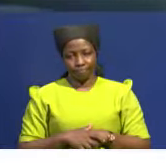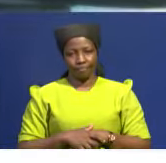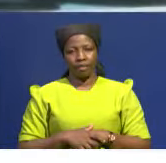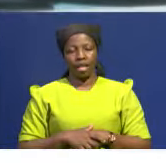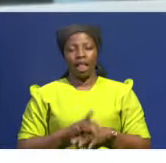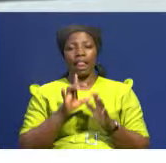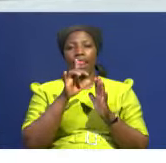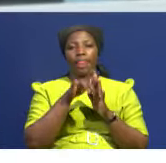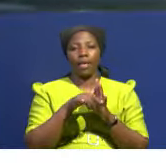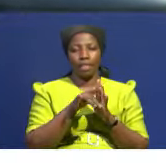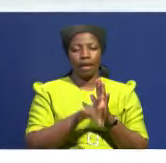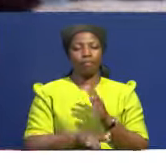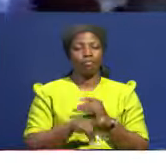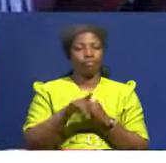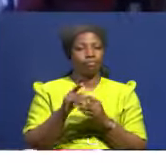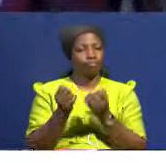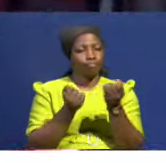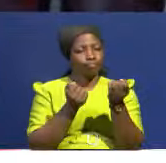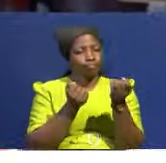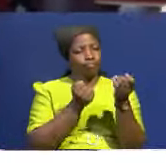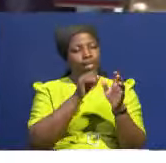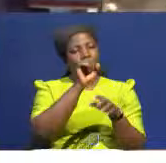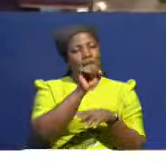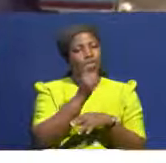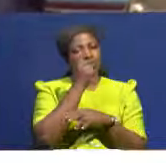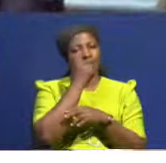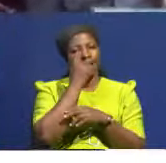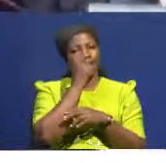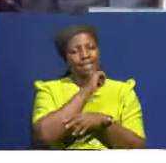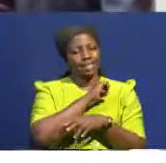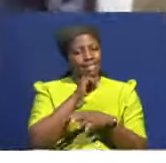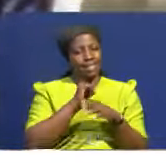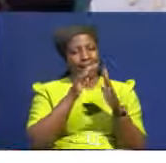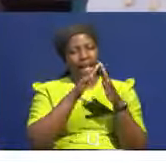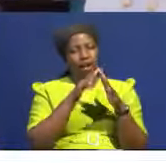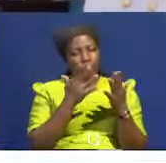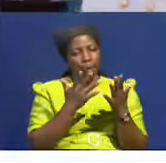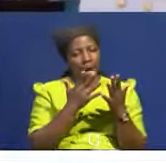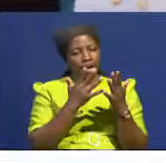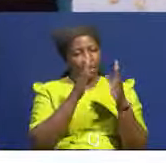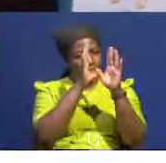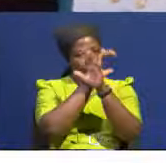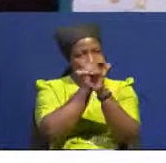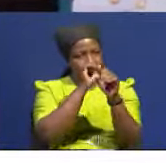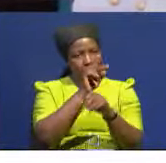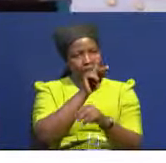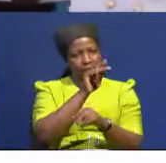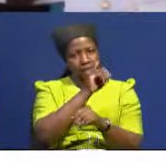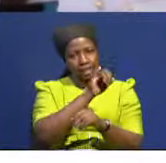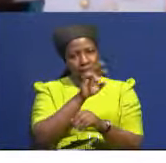Before heading to South Sudan State House, where he was received by President Salva Kiir.